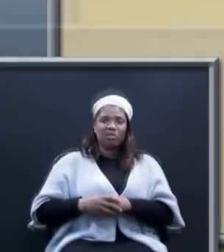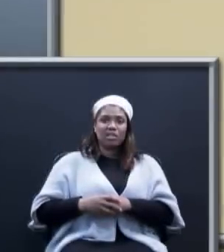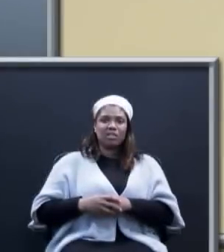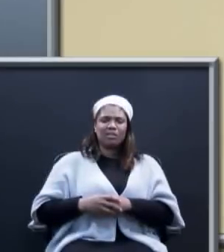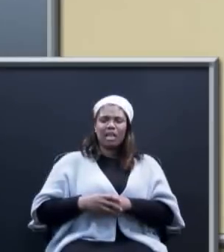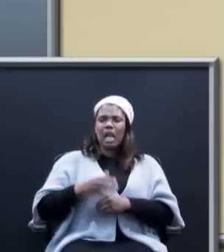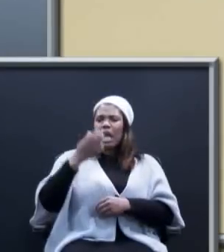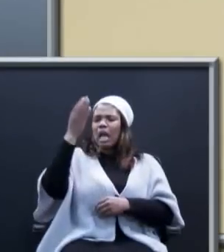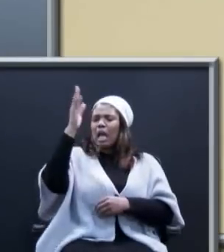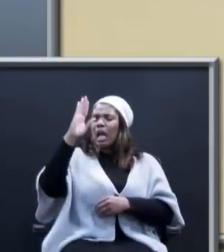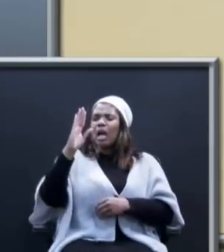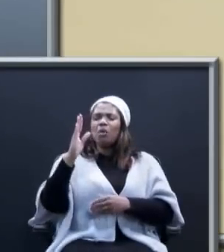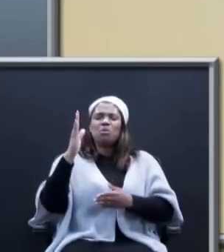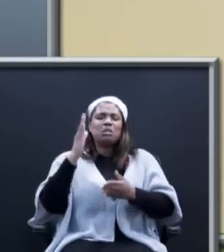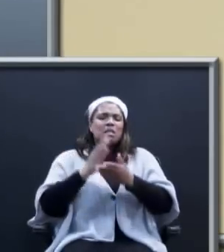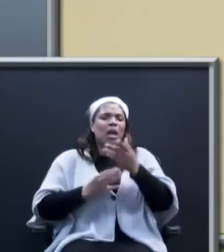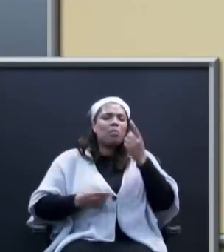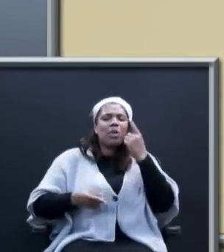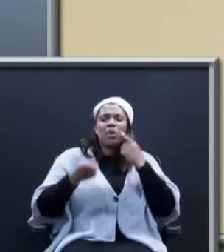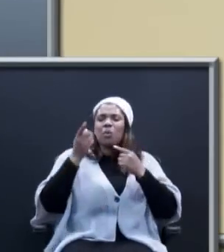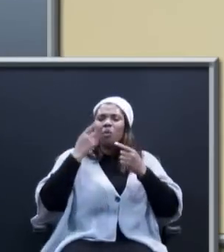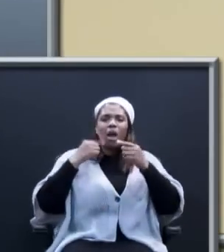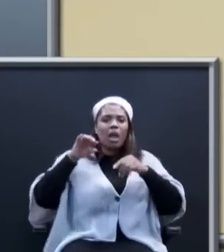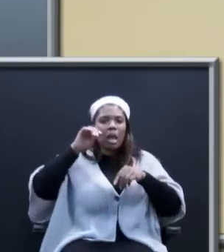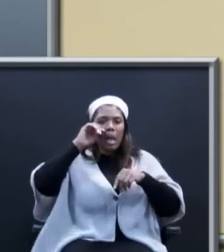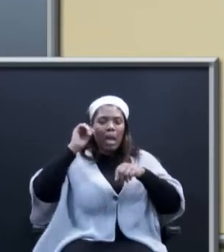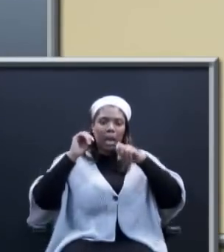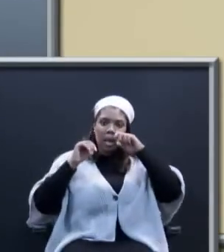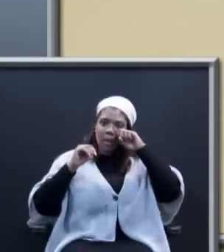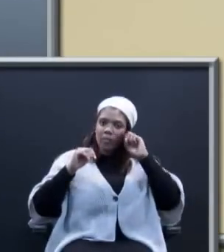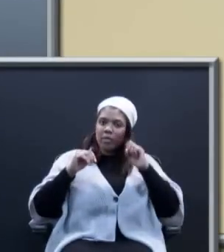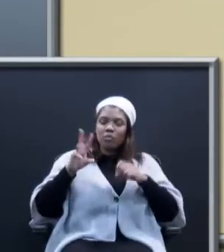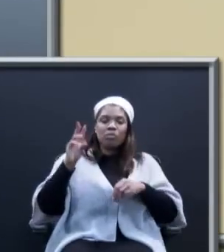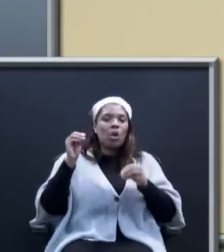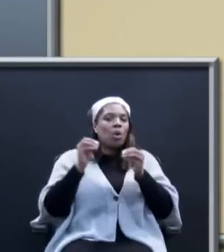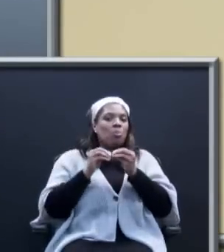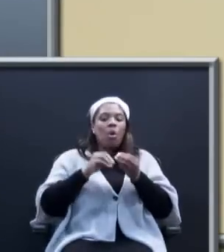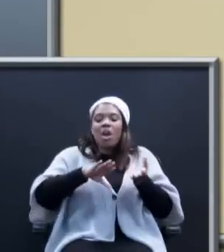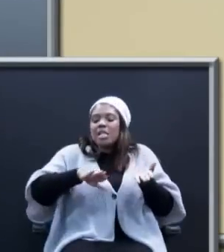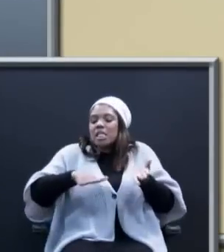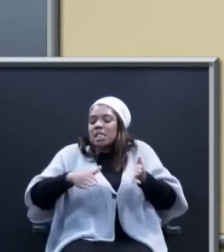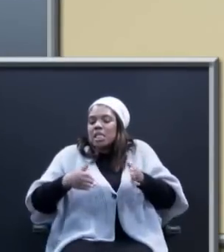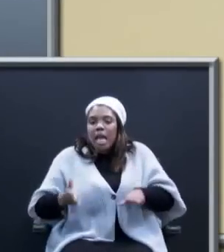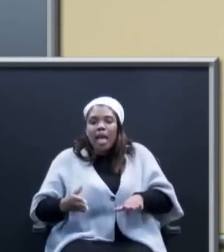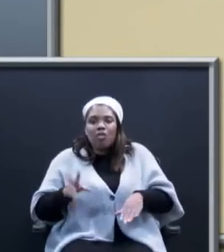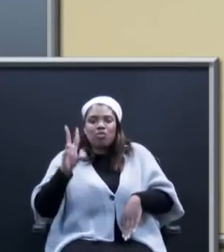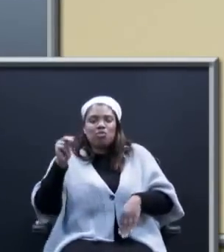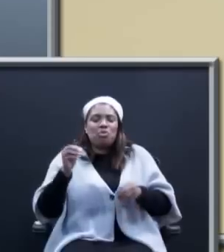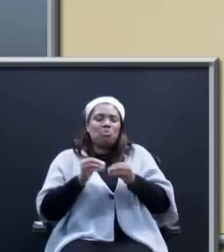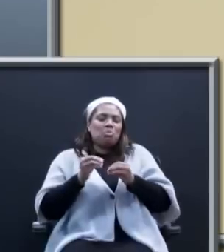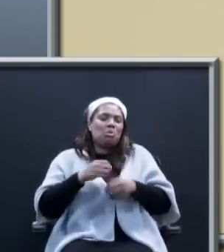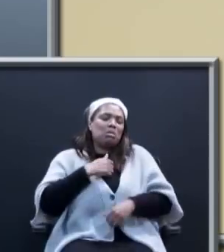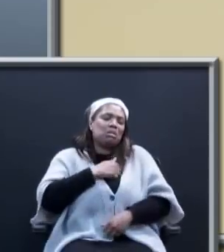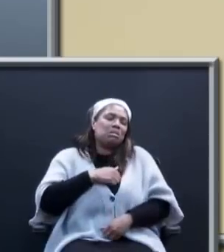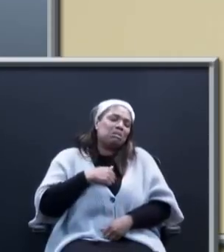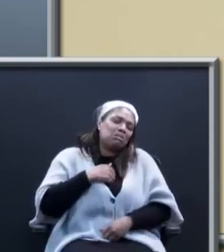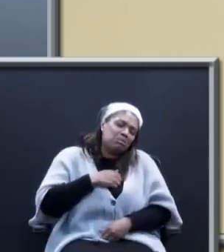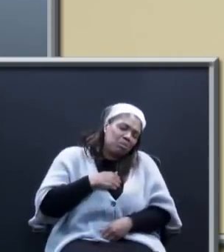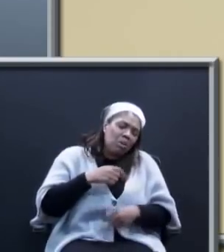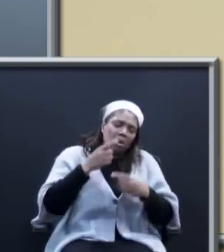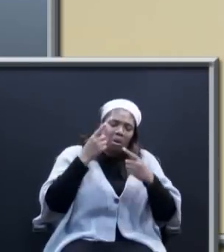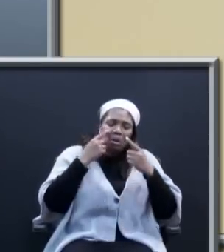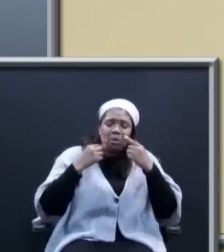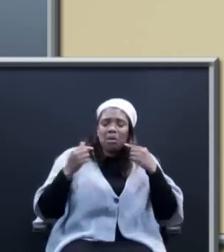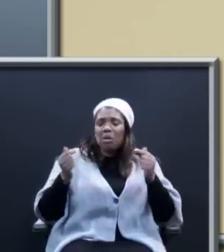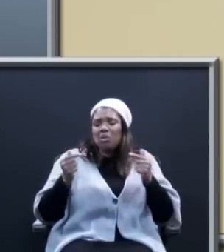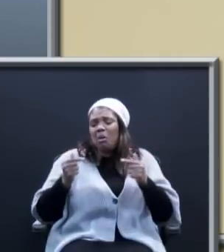shall wipe away all tears from their eyes, and there shall be no more death, neither sorrow nor crying, neither shall there be any